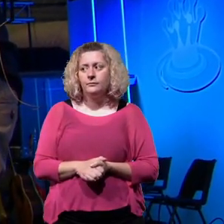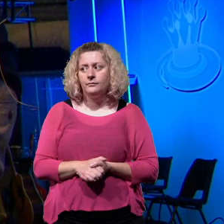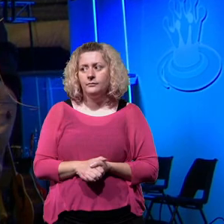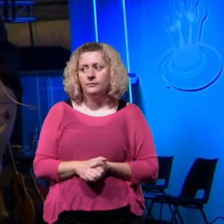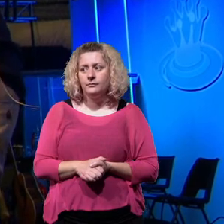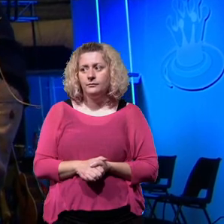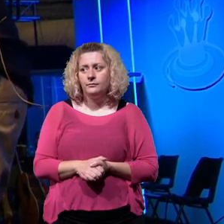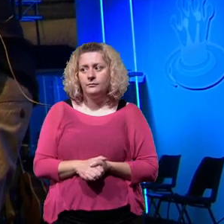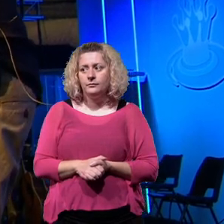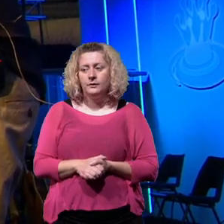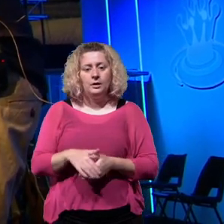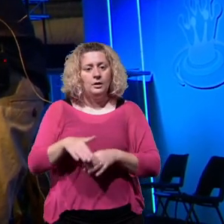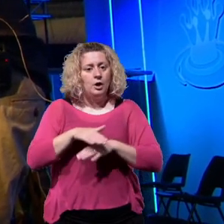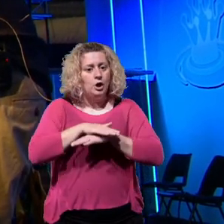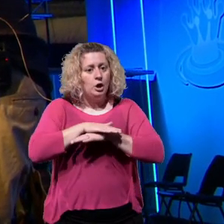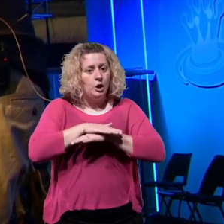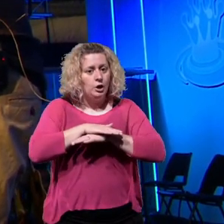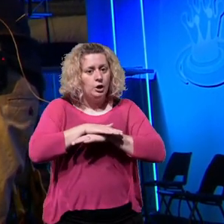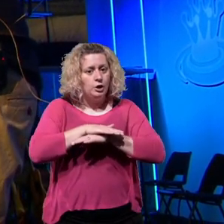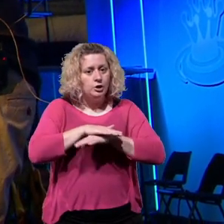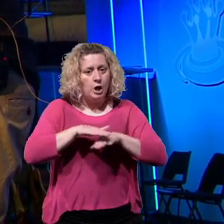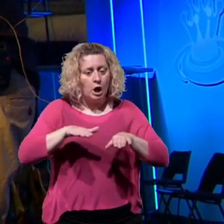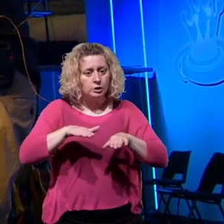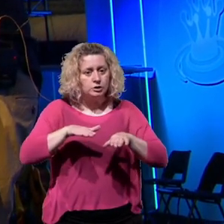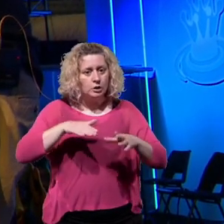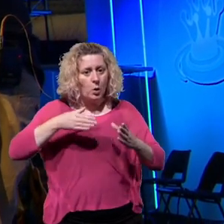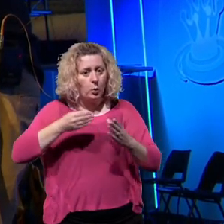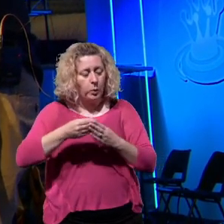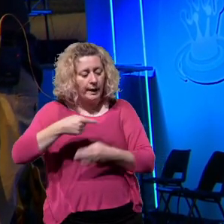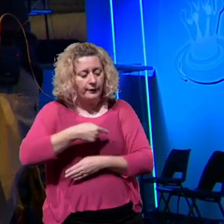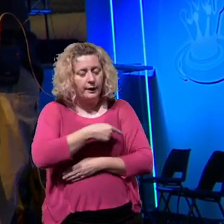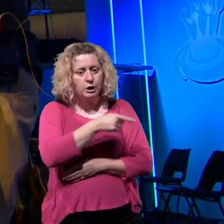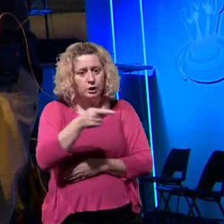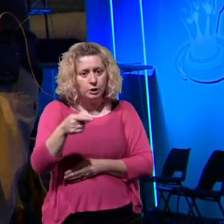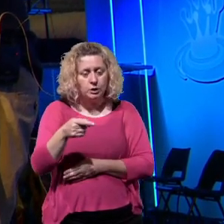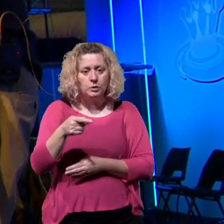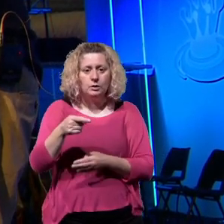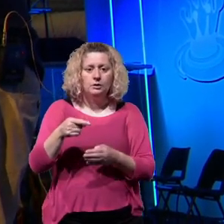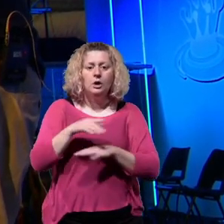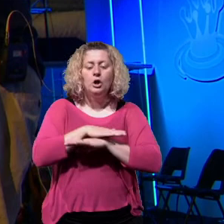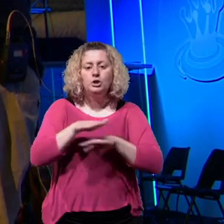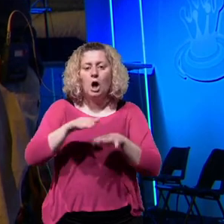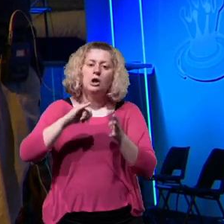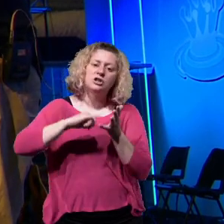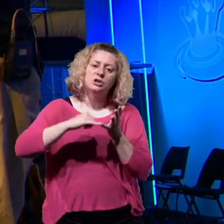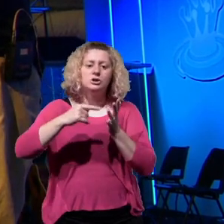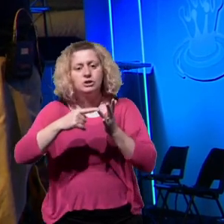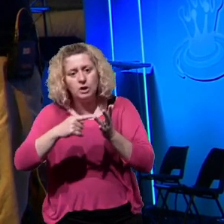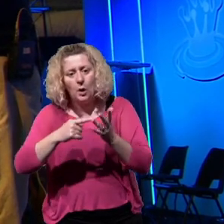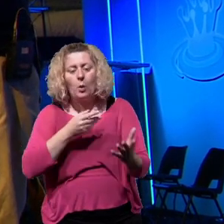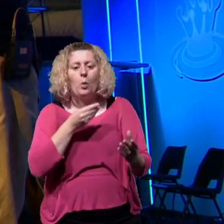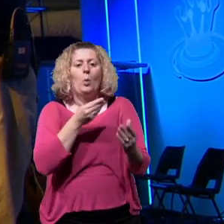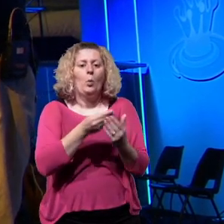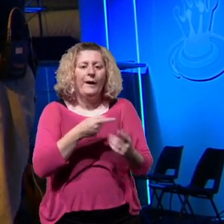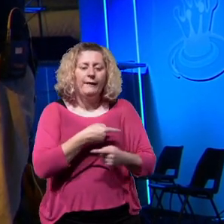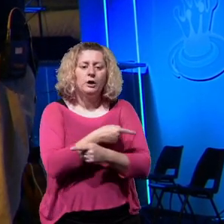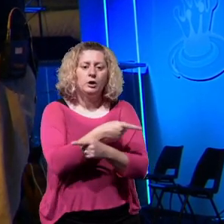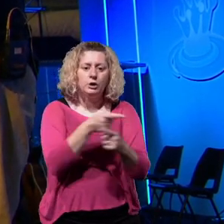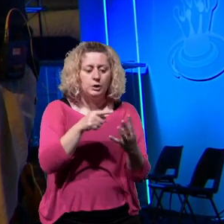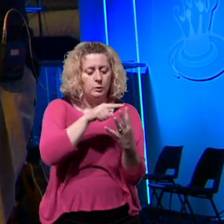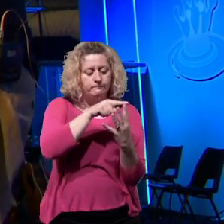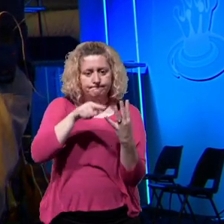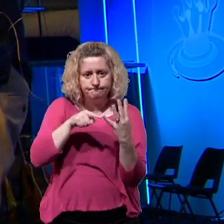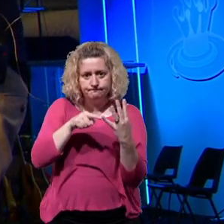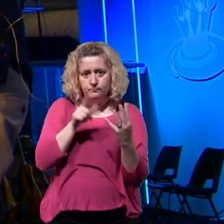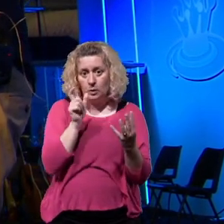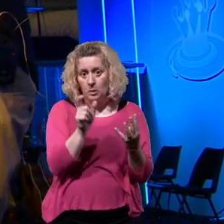with you. So Jesus introduces a new form of leadership. It's